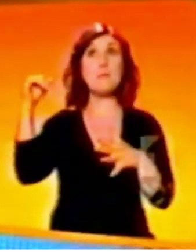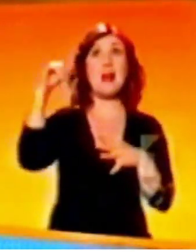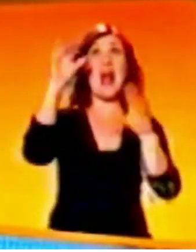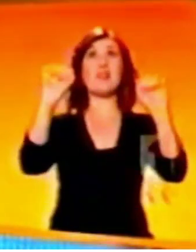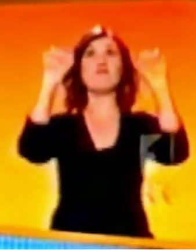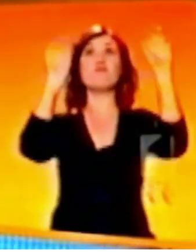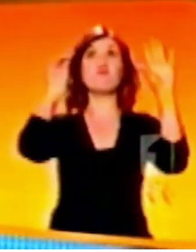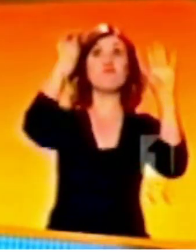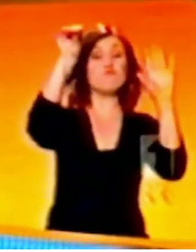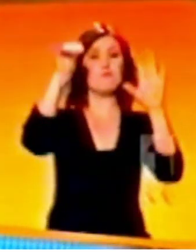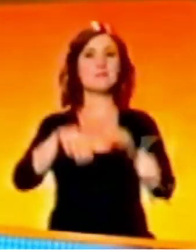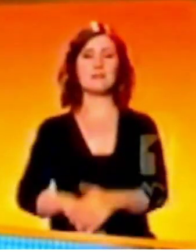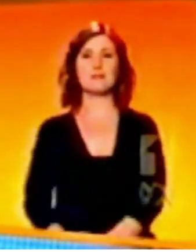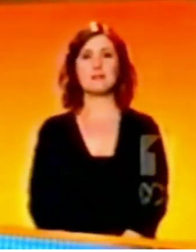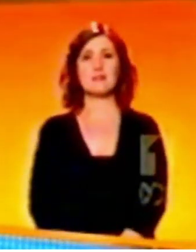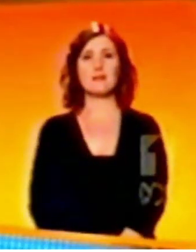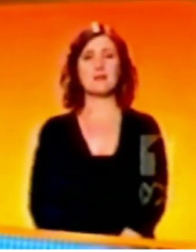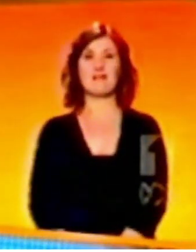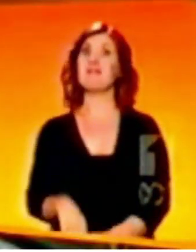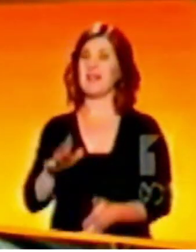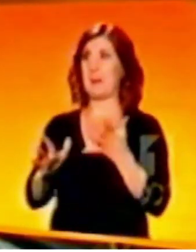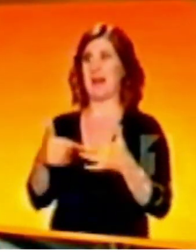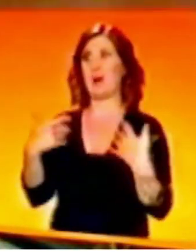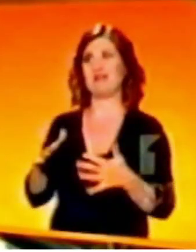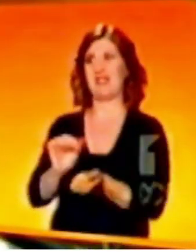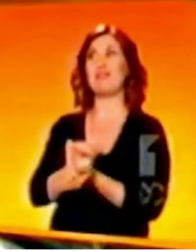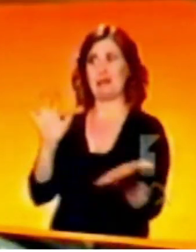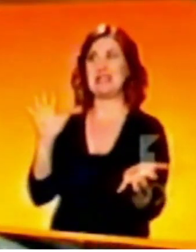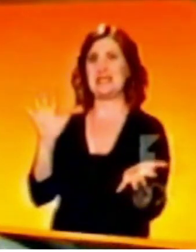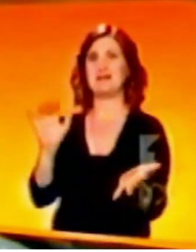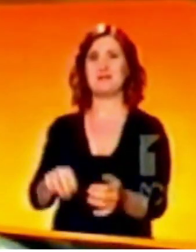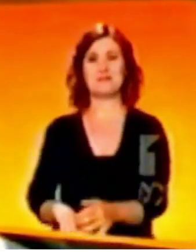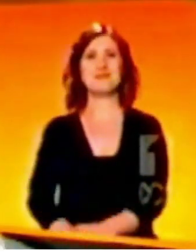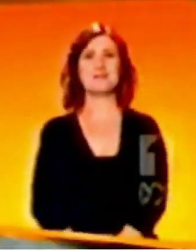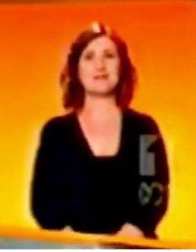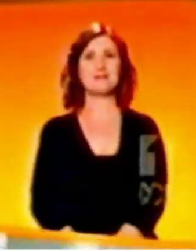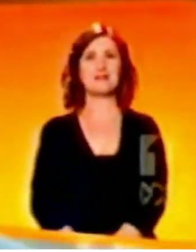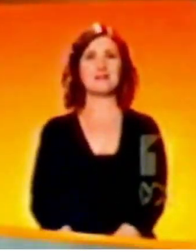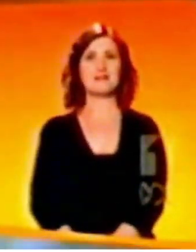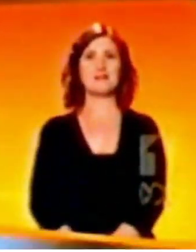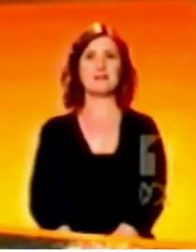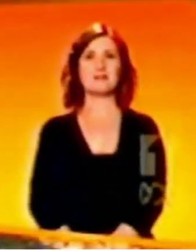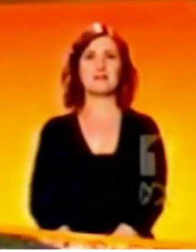even the overhead locker of a large aeroplane. That's what I call freedom.